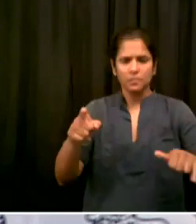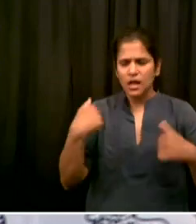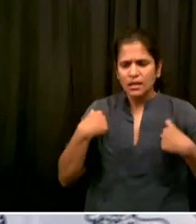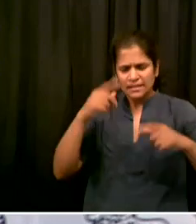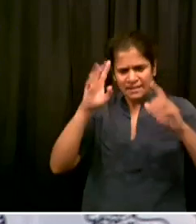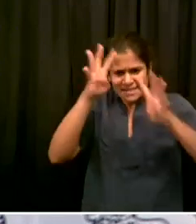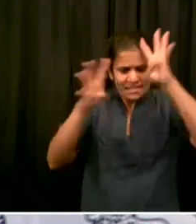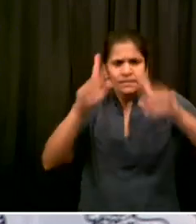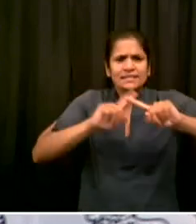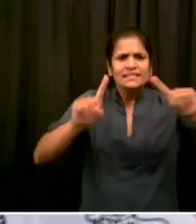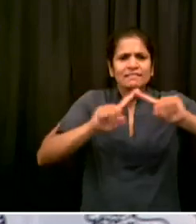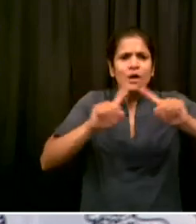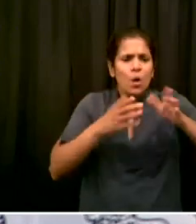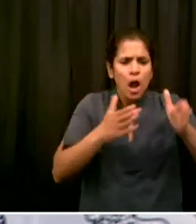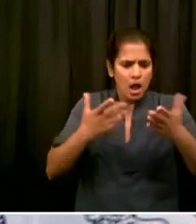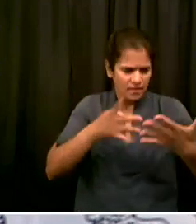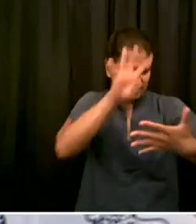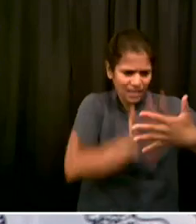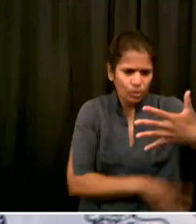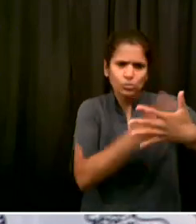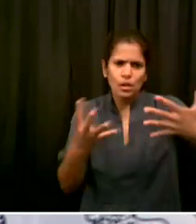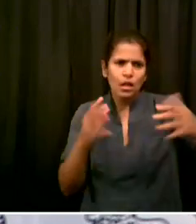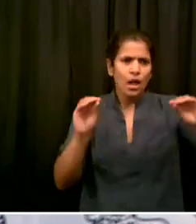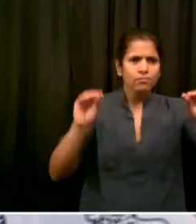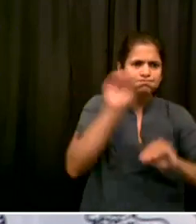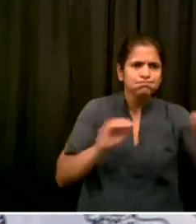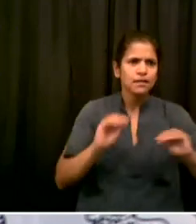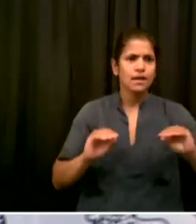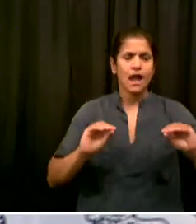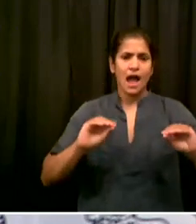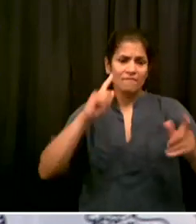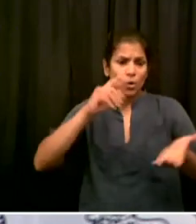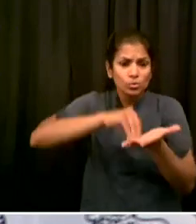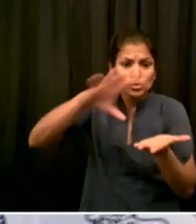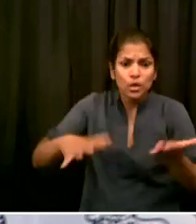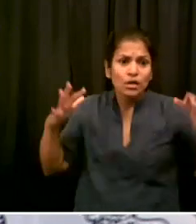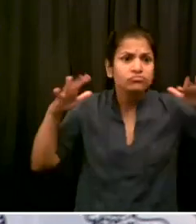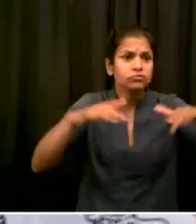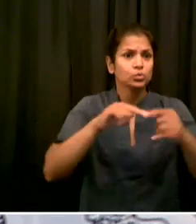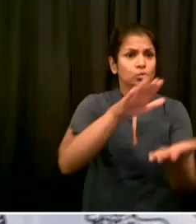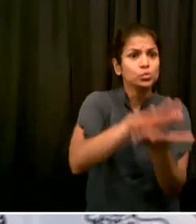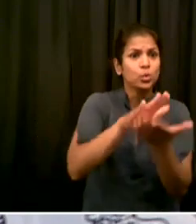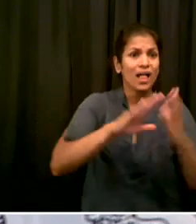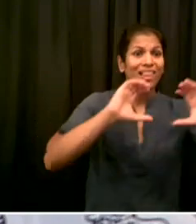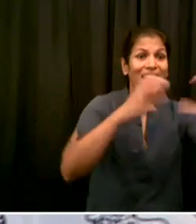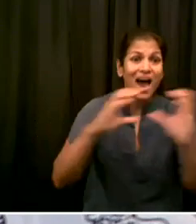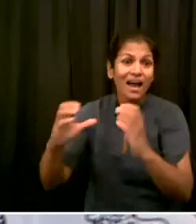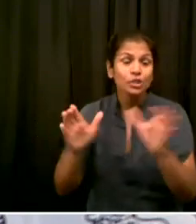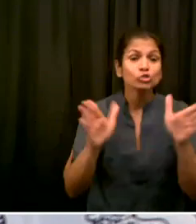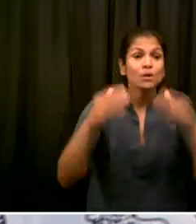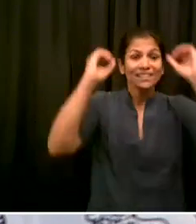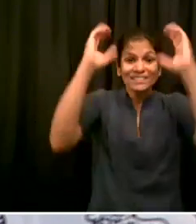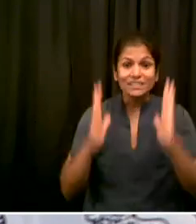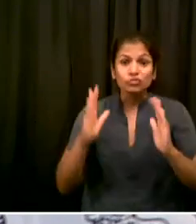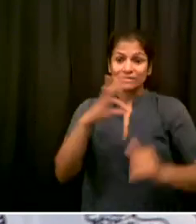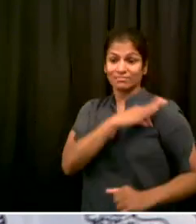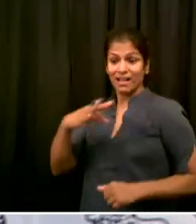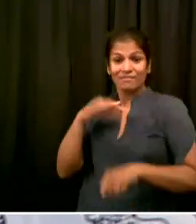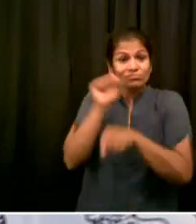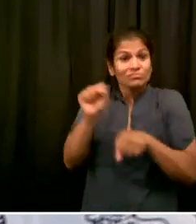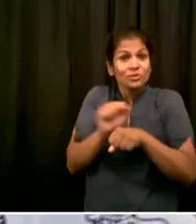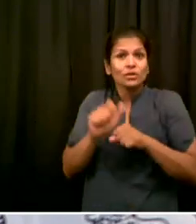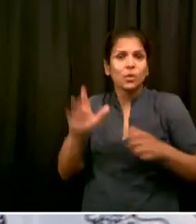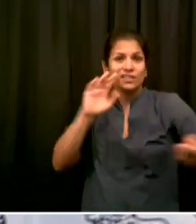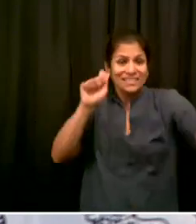the approach we've taken and the focus on health and safety. Look, I want to speak not only as your mayor, but as a